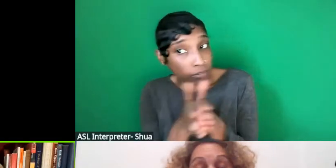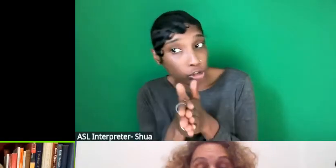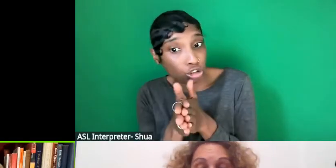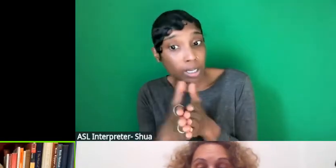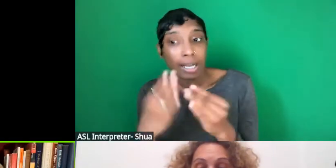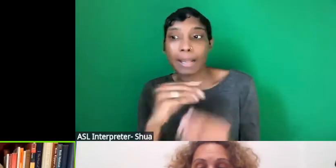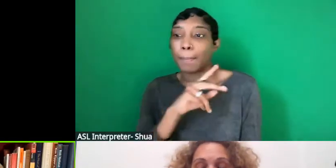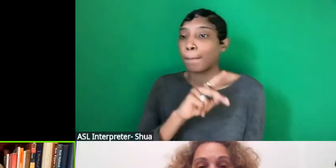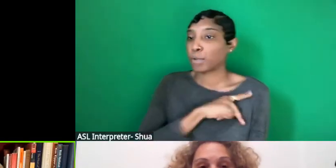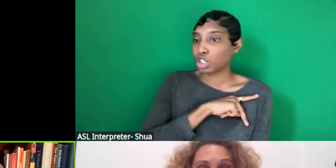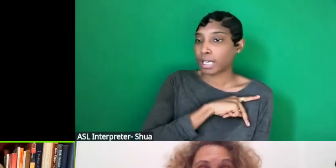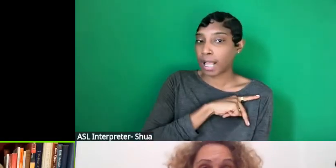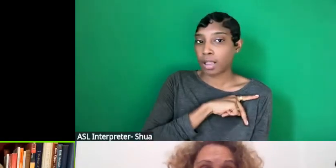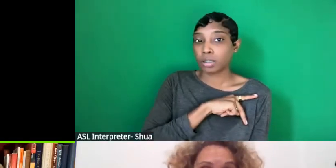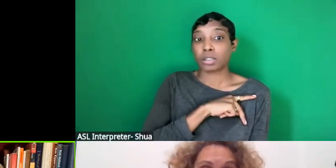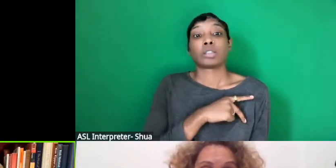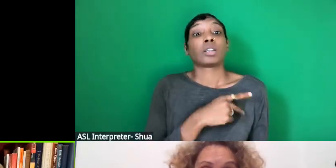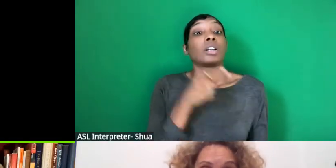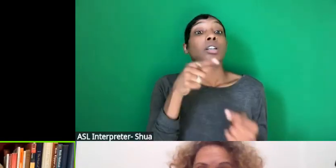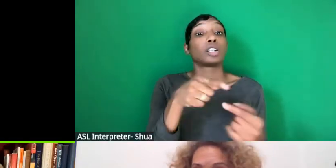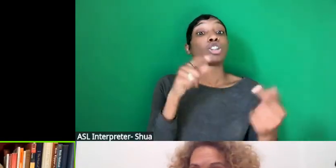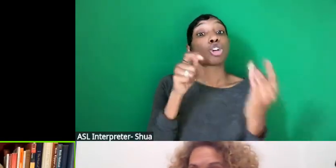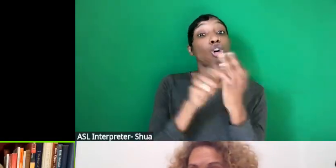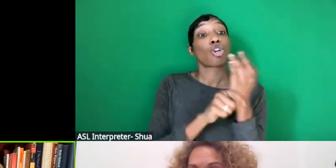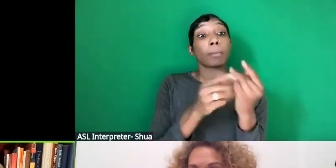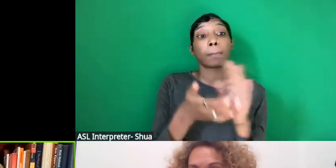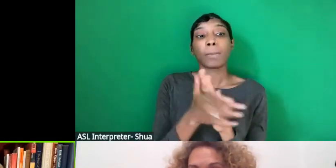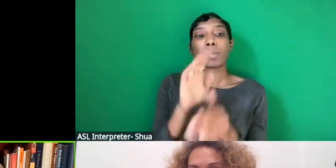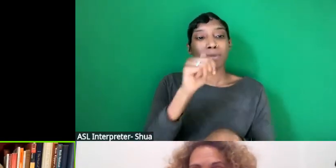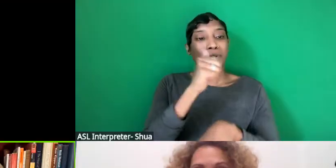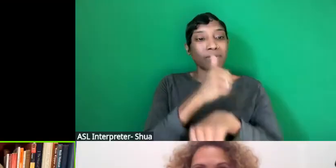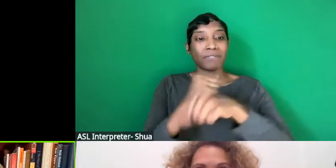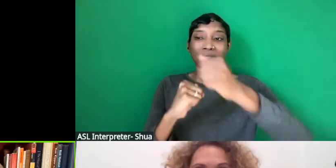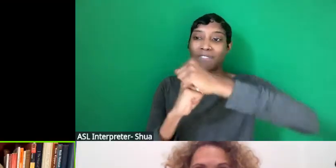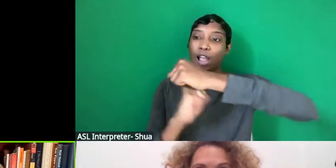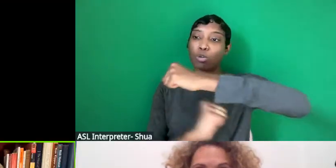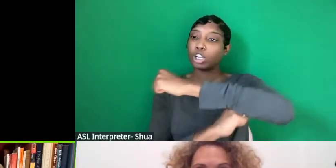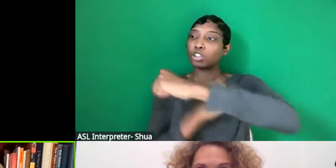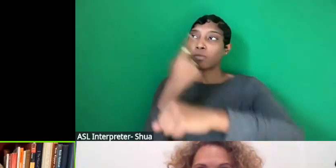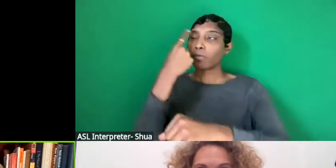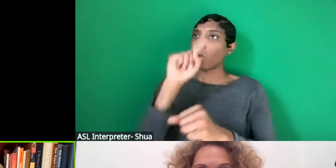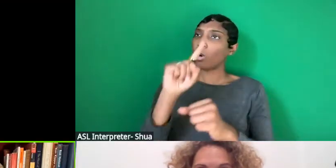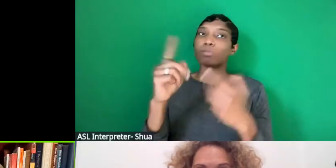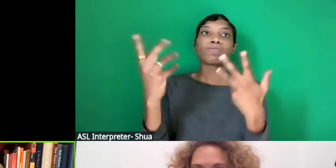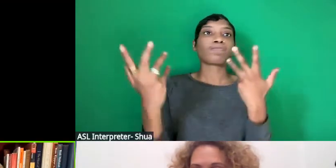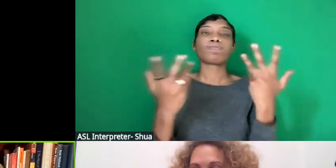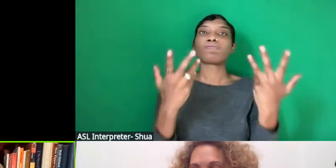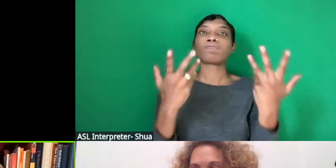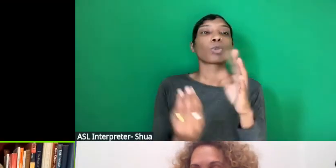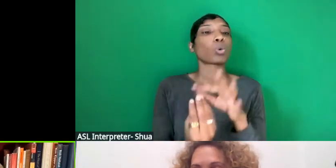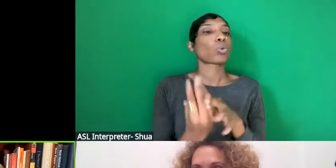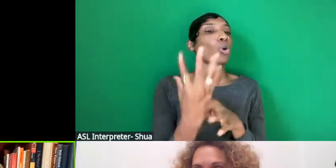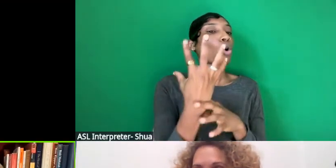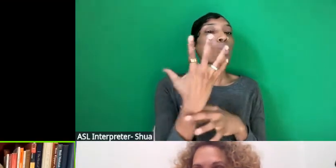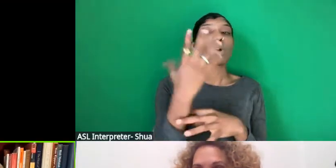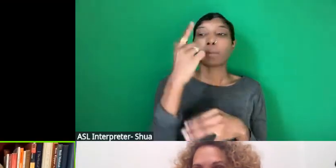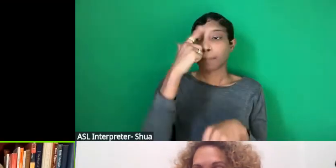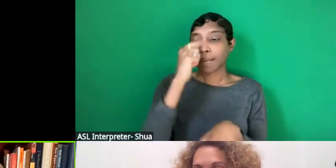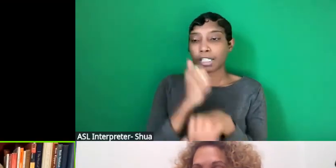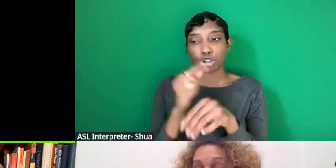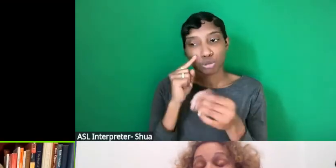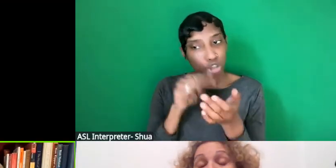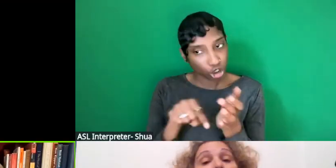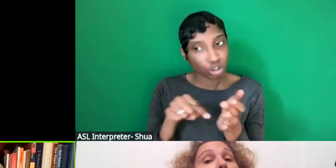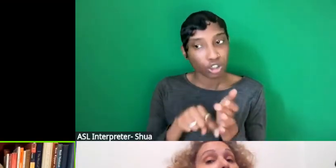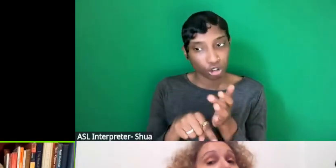and Personality. And this article becomes the foundation for the whole growth mindset